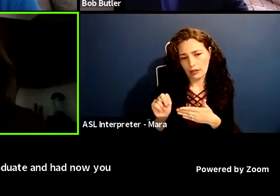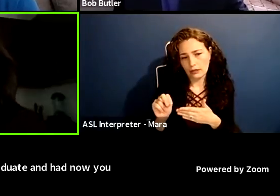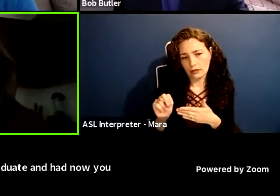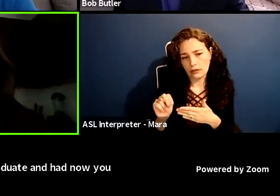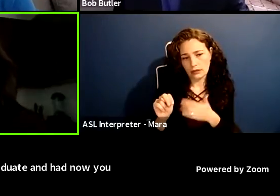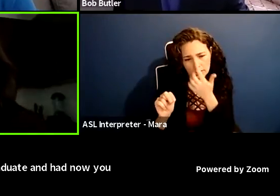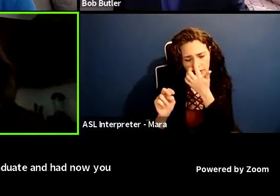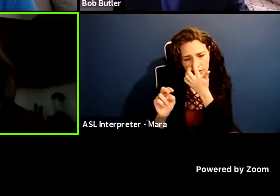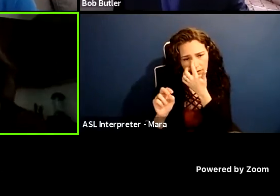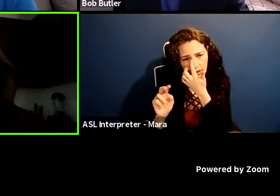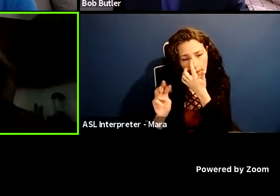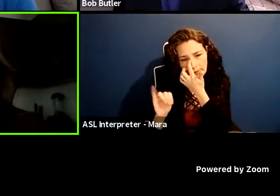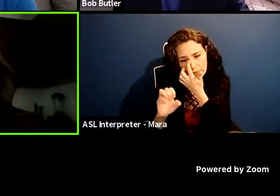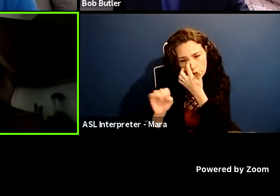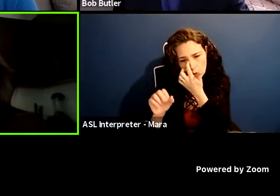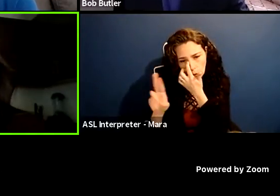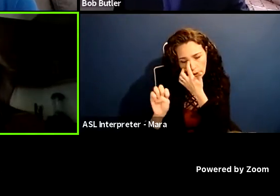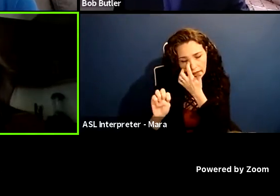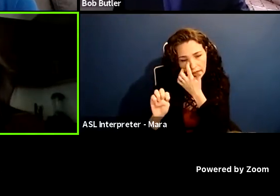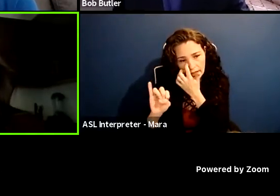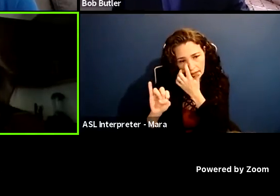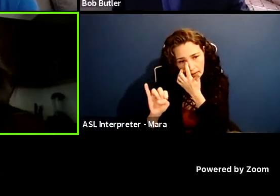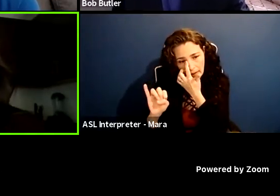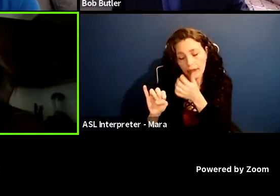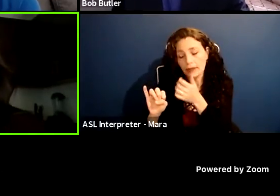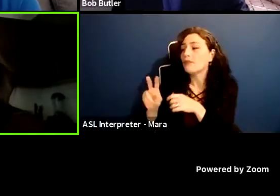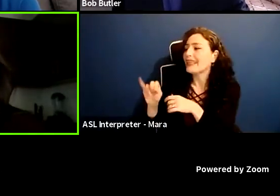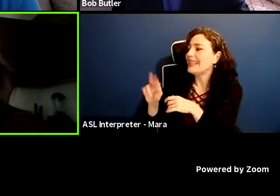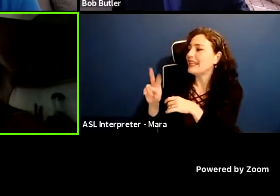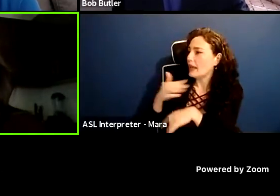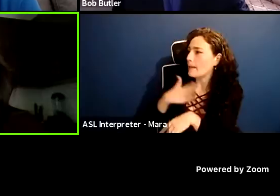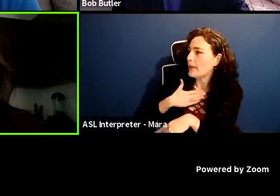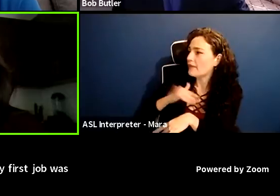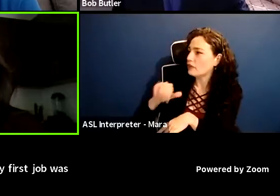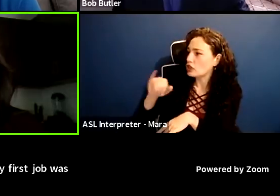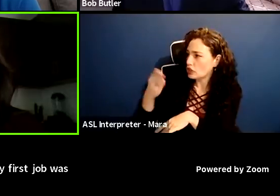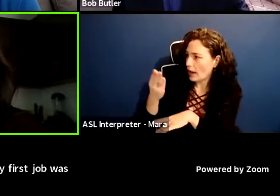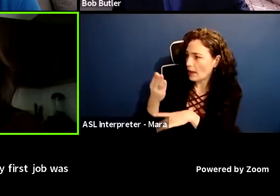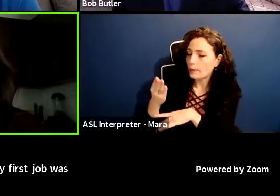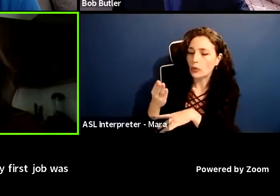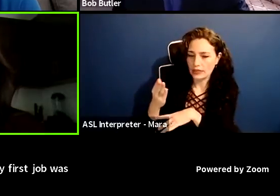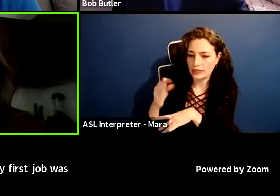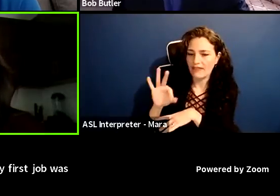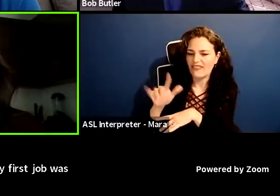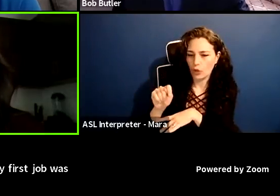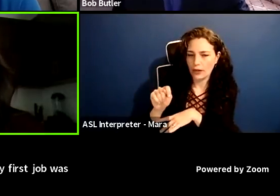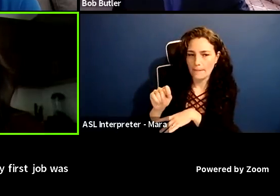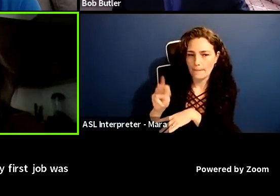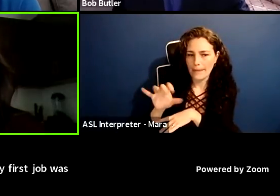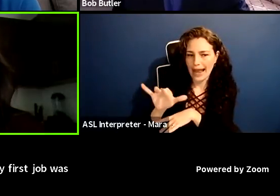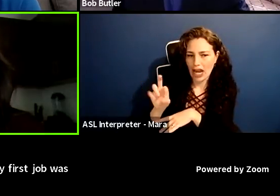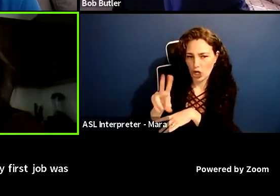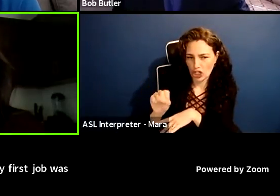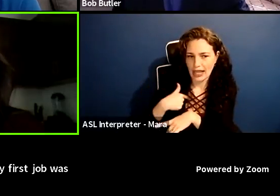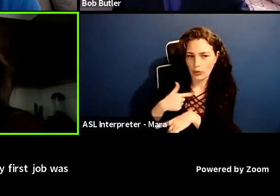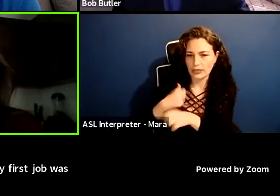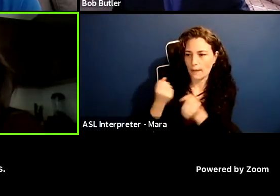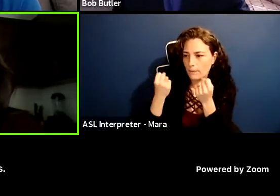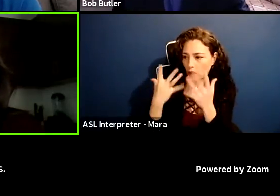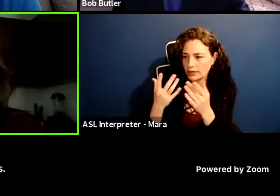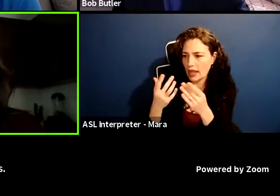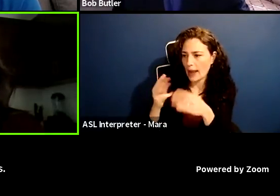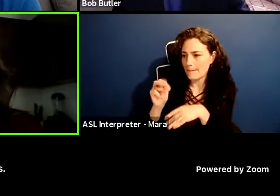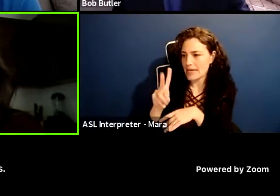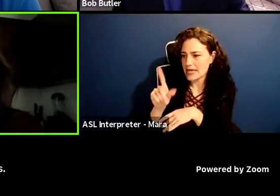was actually in Fort Myers at NBC2 and ABC 7 News. I was a multimedia journalist,